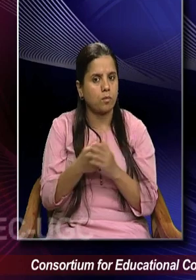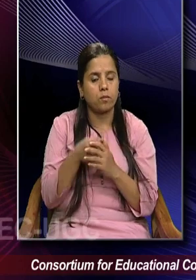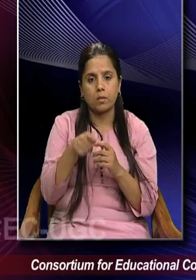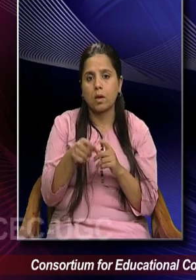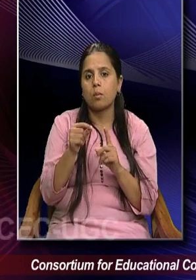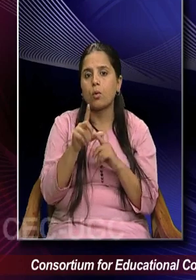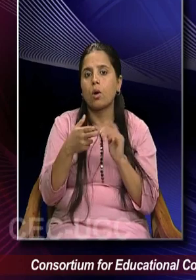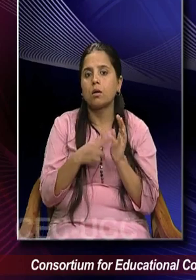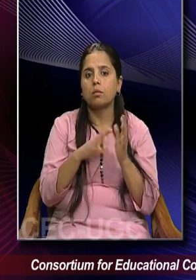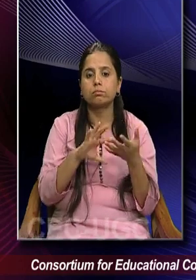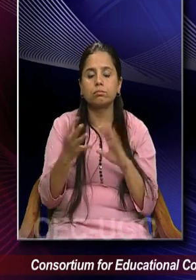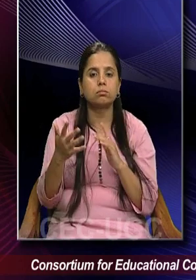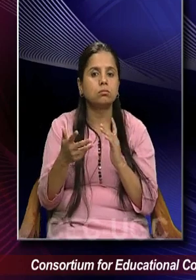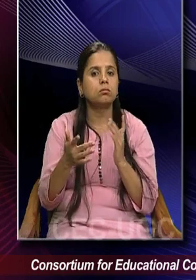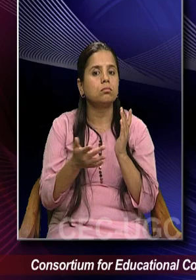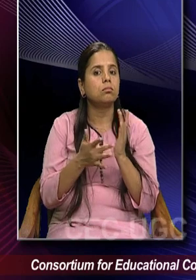production technique